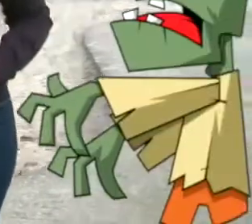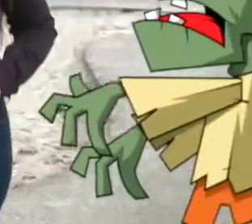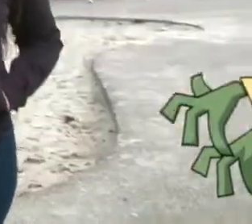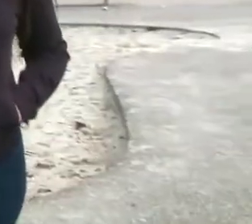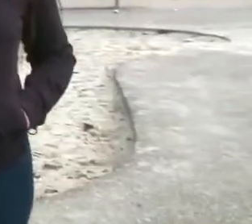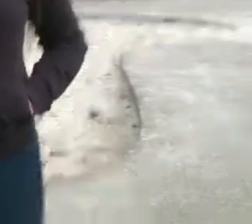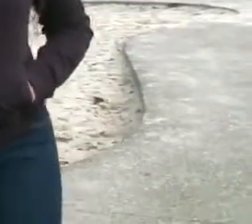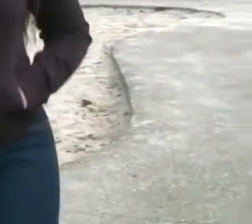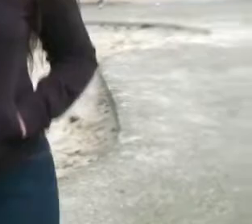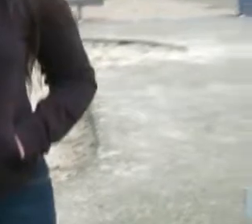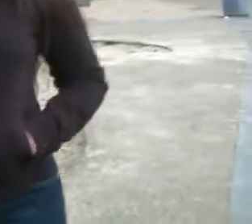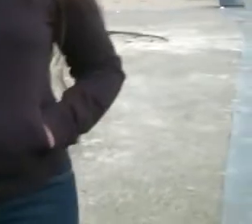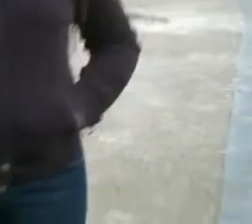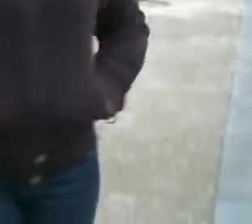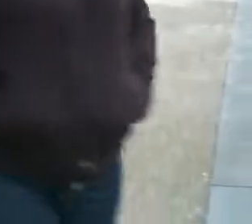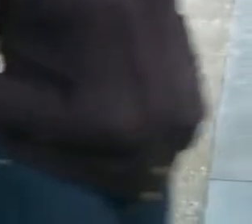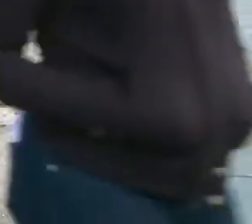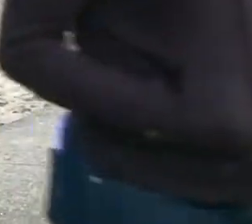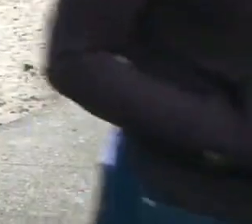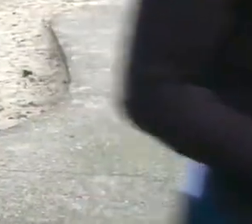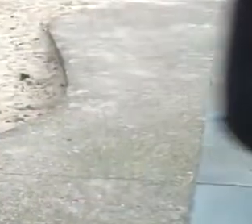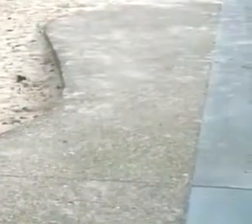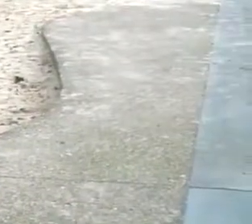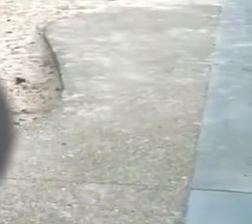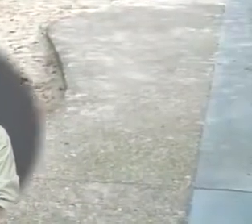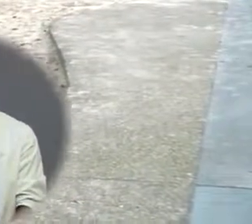zombies, and more UFOs.